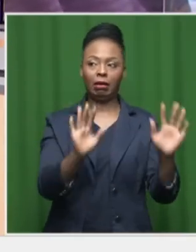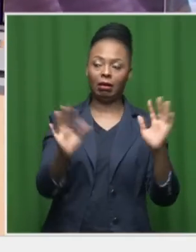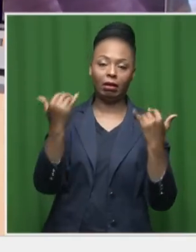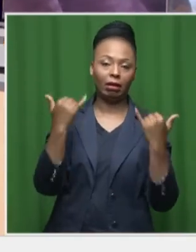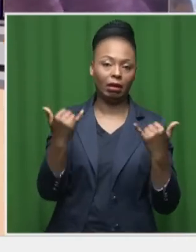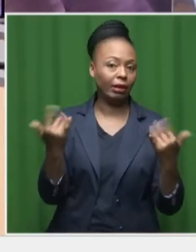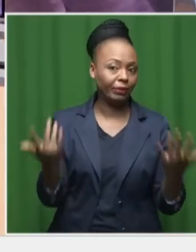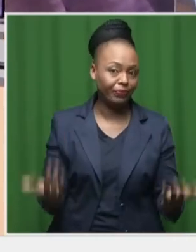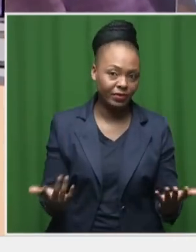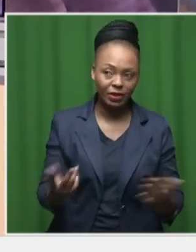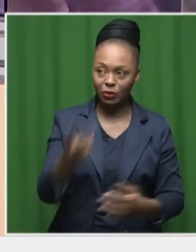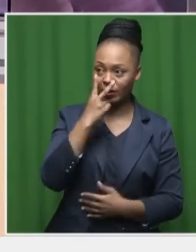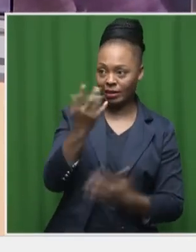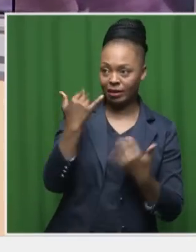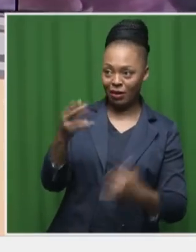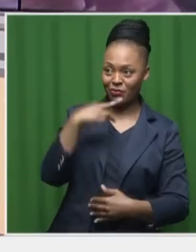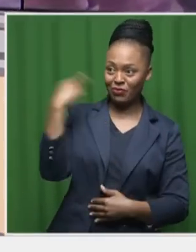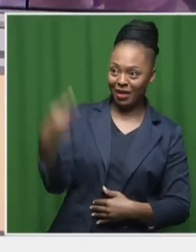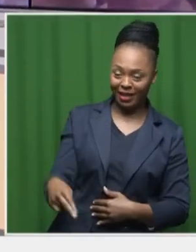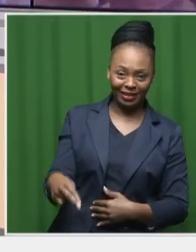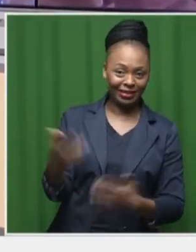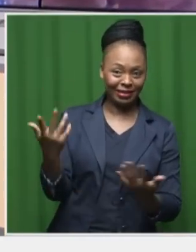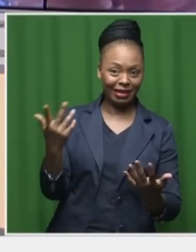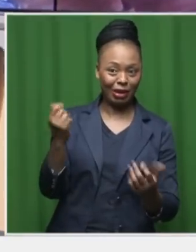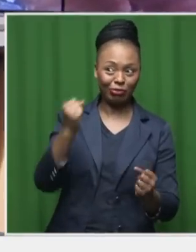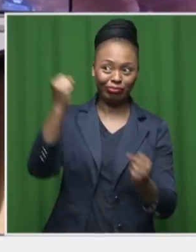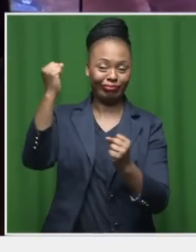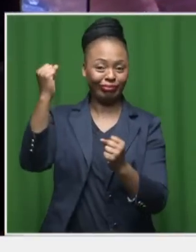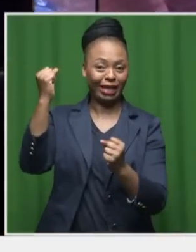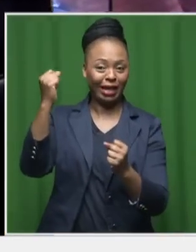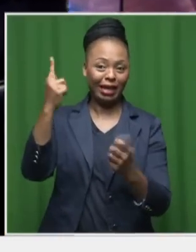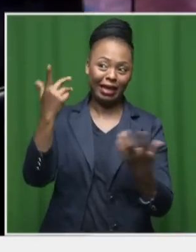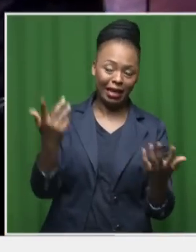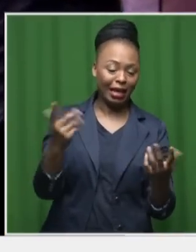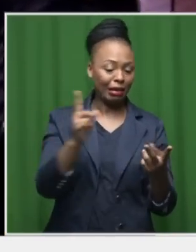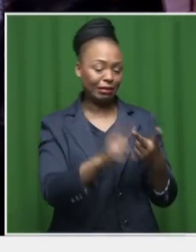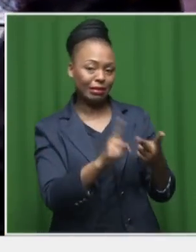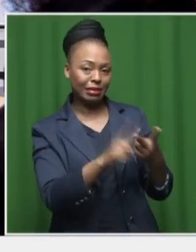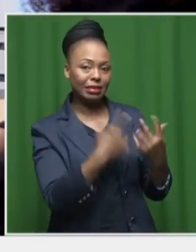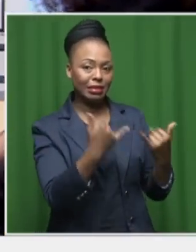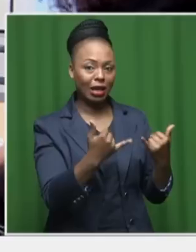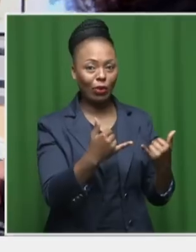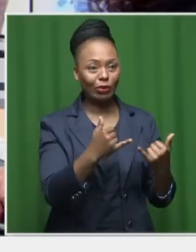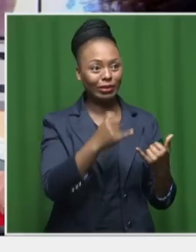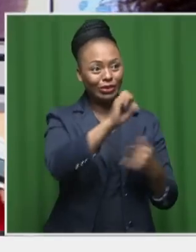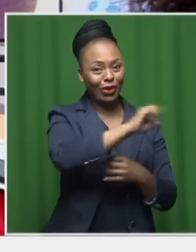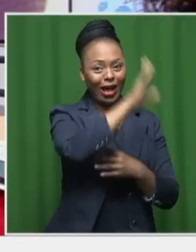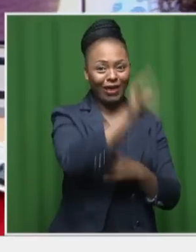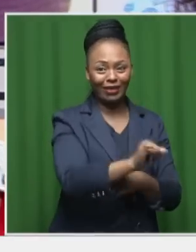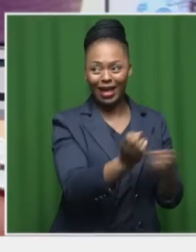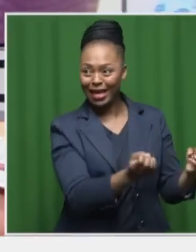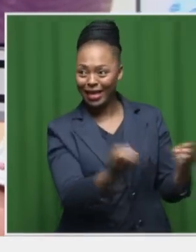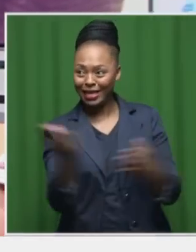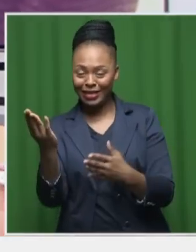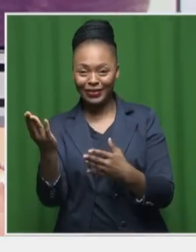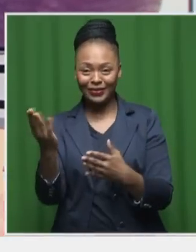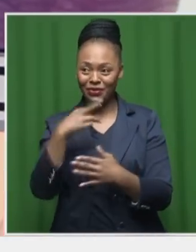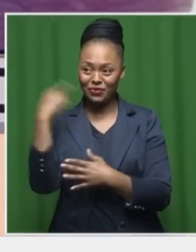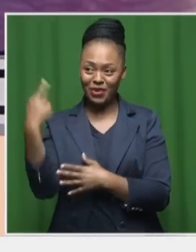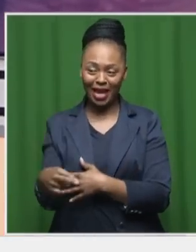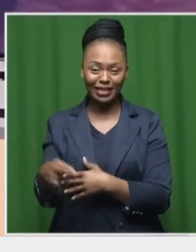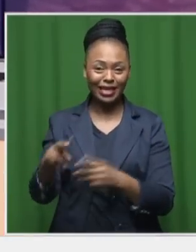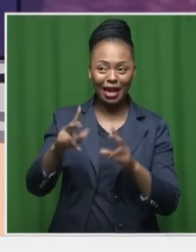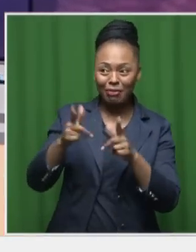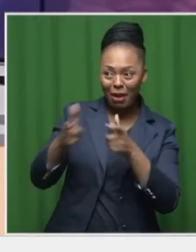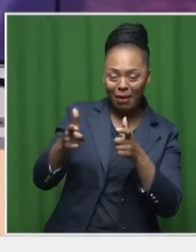with what's happening in Russia and South Africa supposedly, allegedly supplying arms, and the president not necessarily